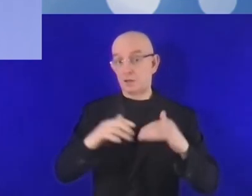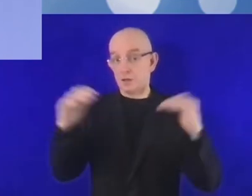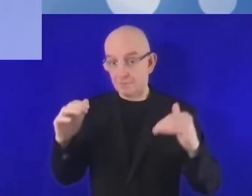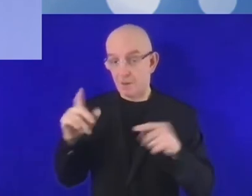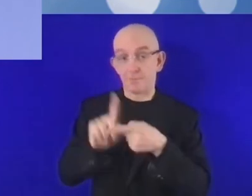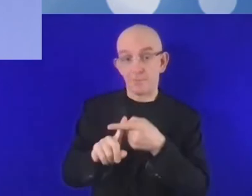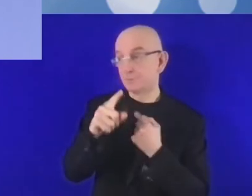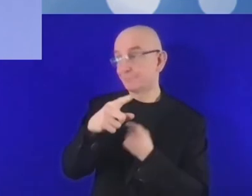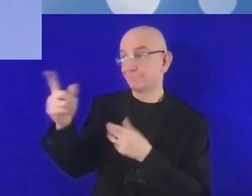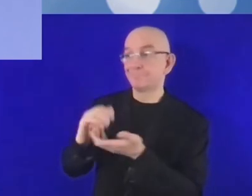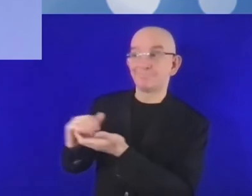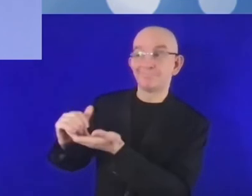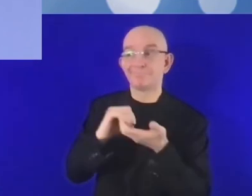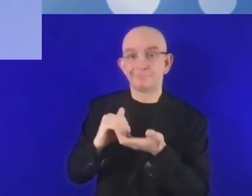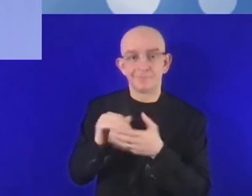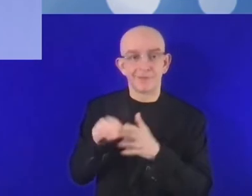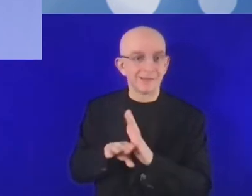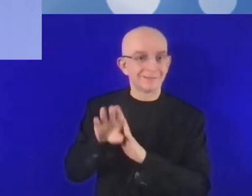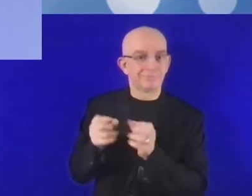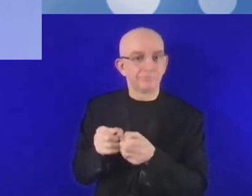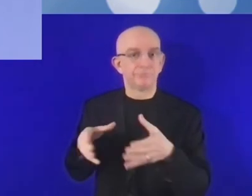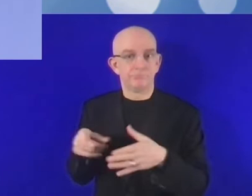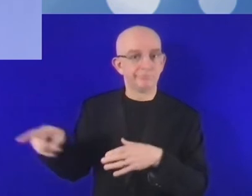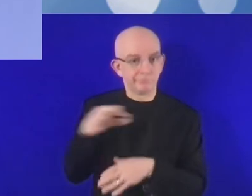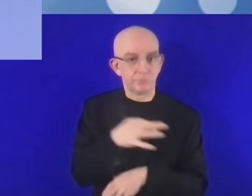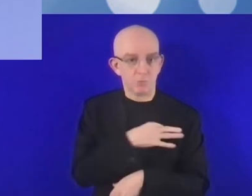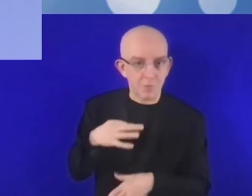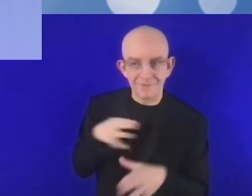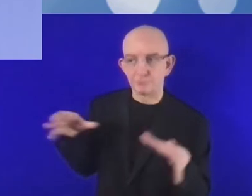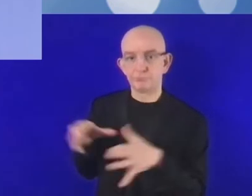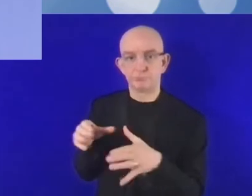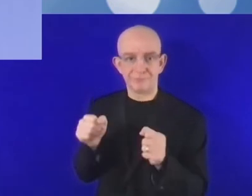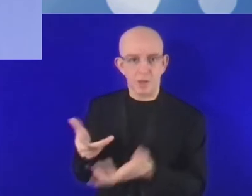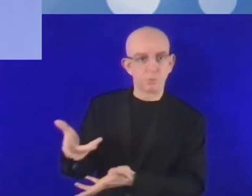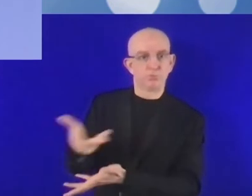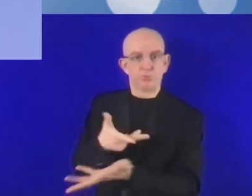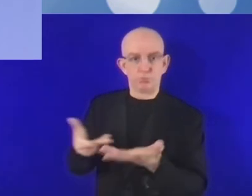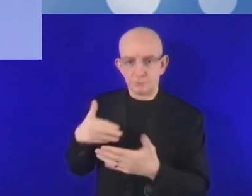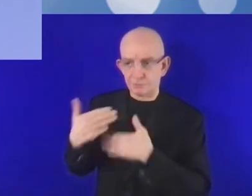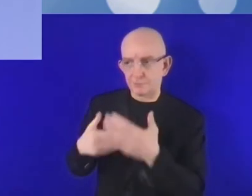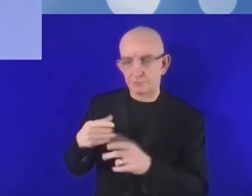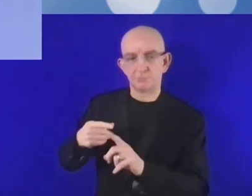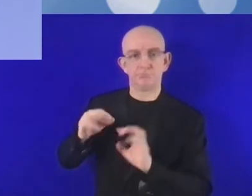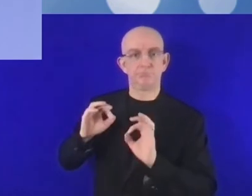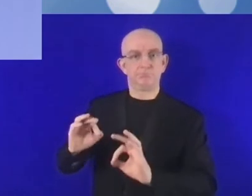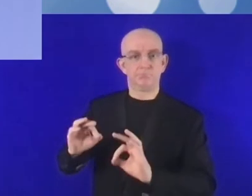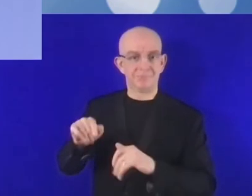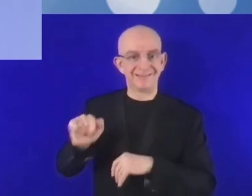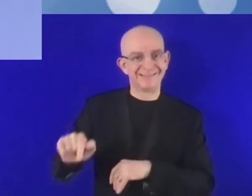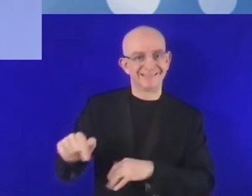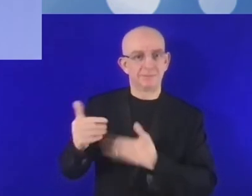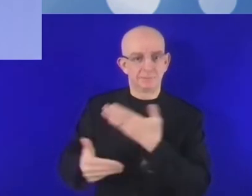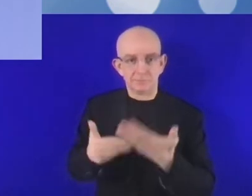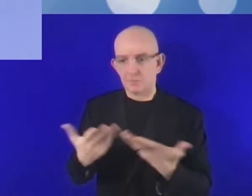to the financial legal technical challenge interpreters face in process of realizing